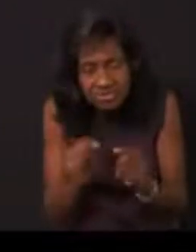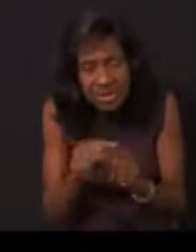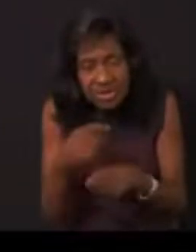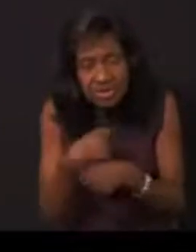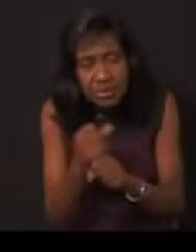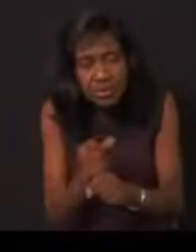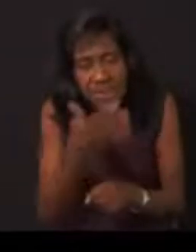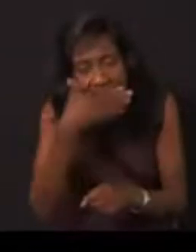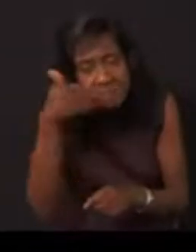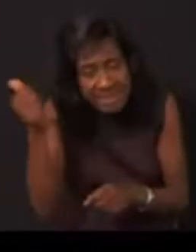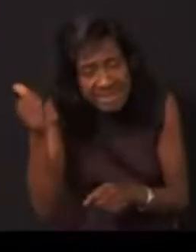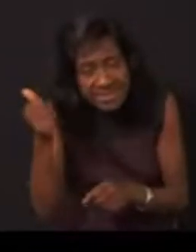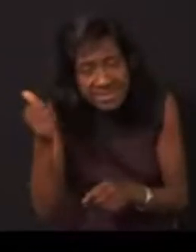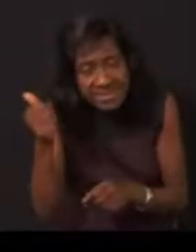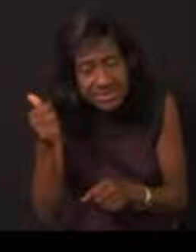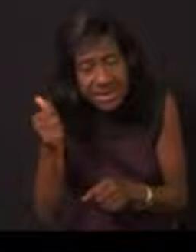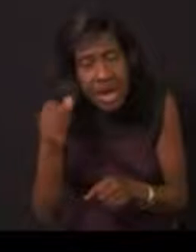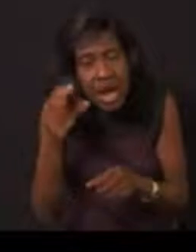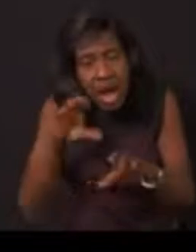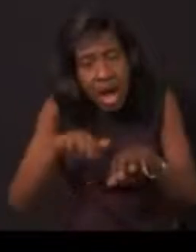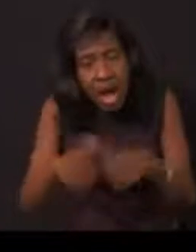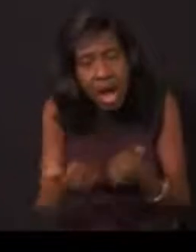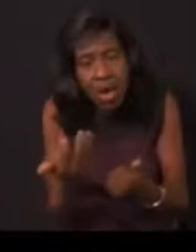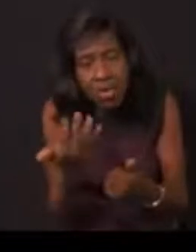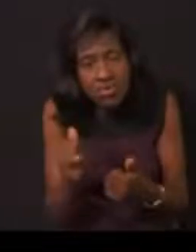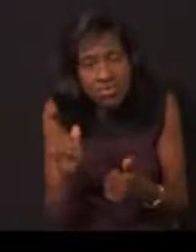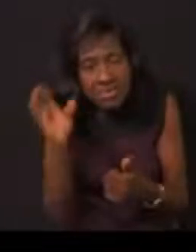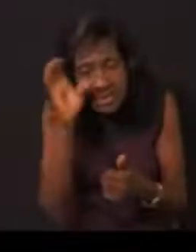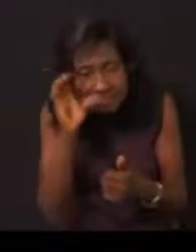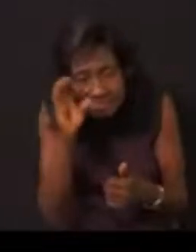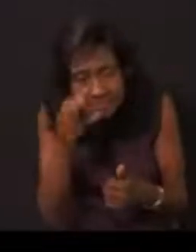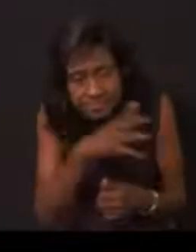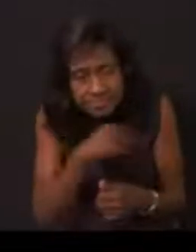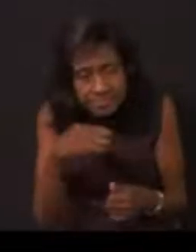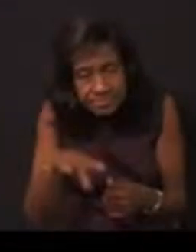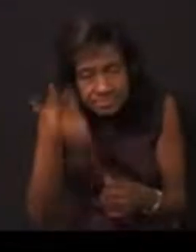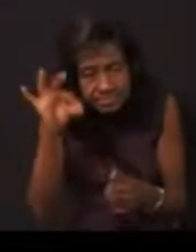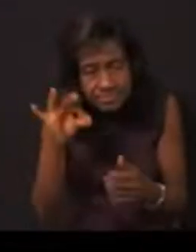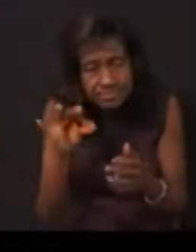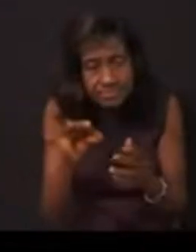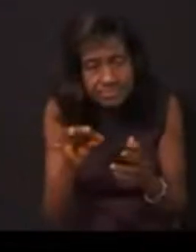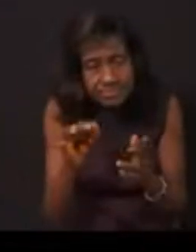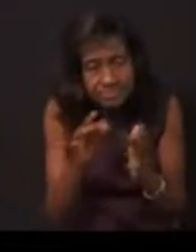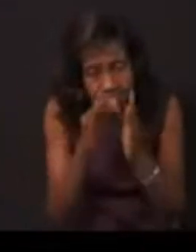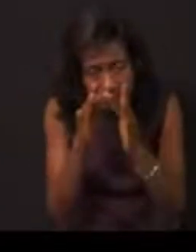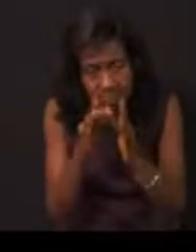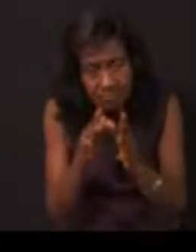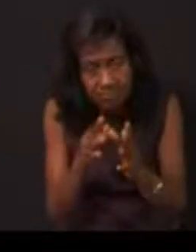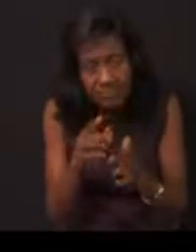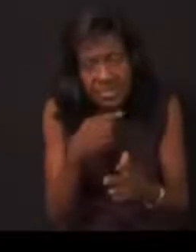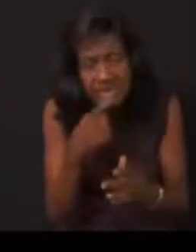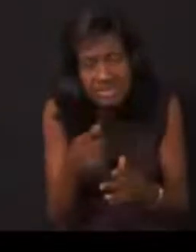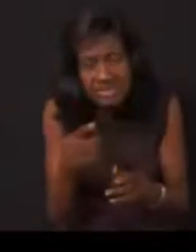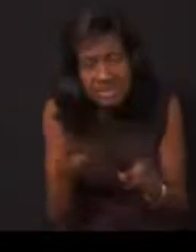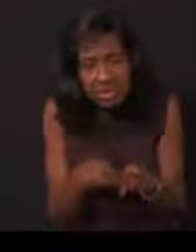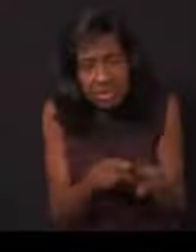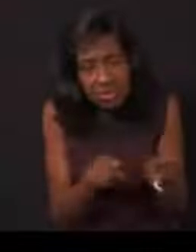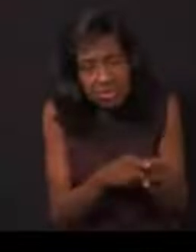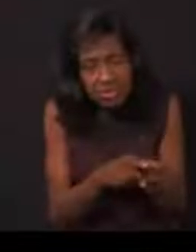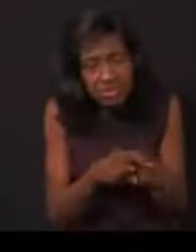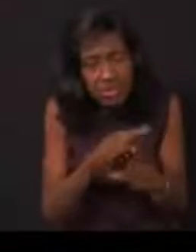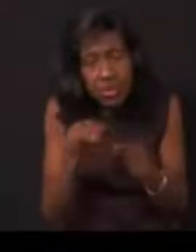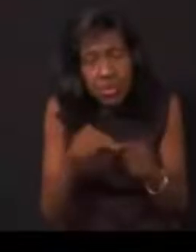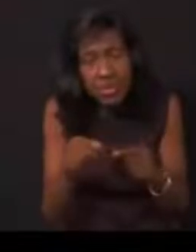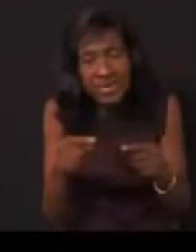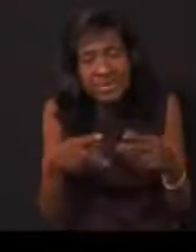health in order to minimize the impact on families, but also to build a capacity for dealing with larger number of